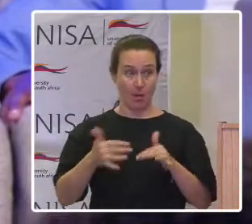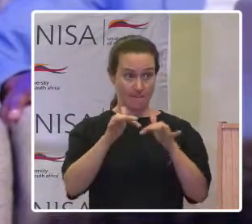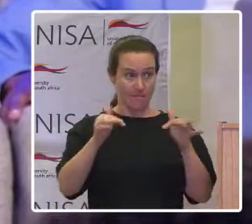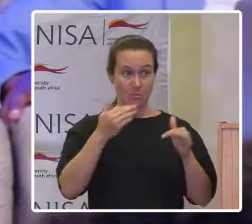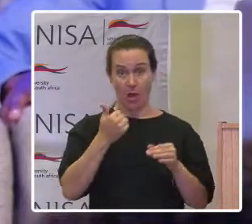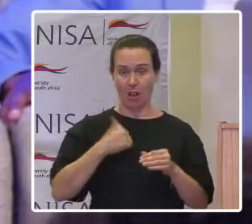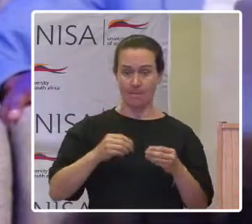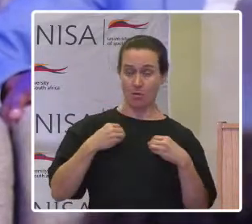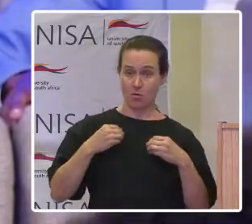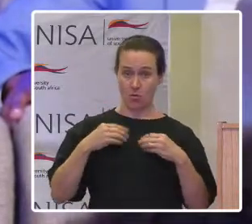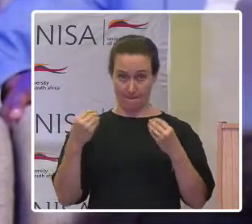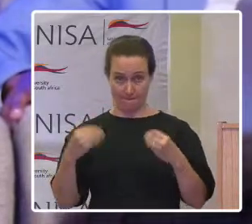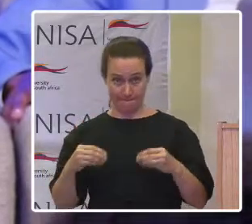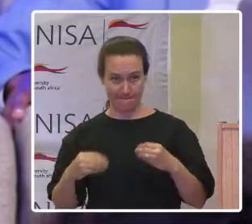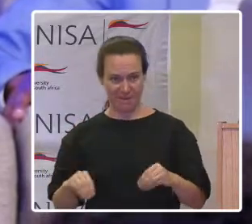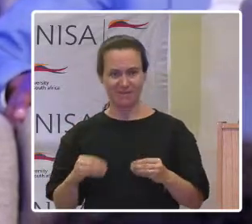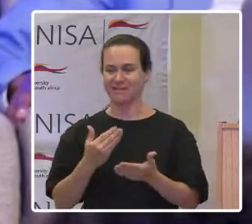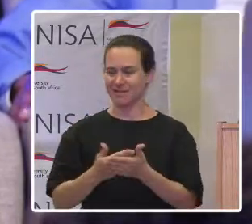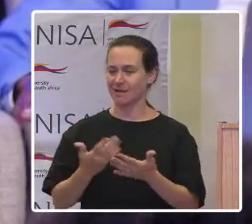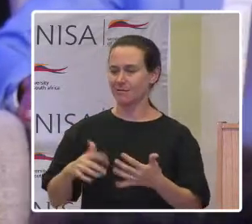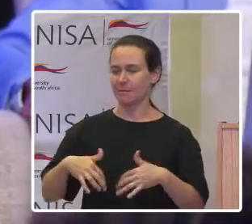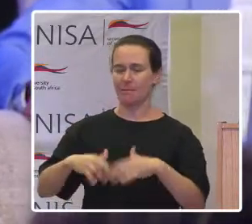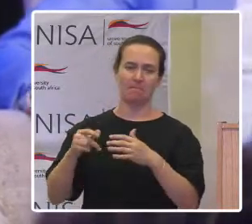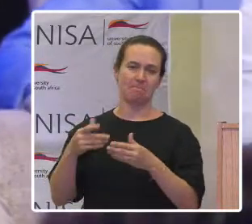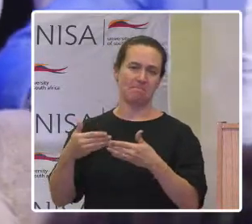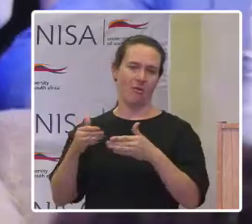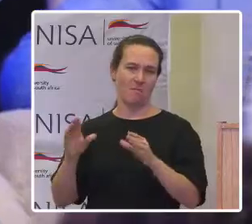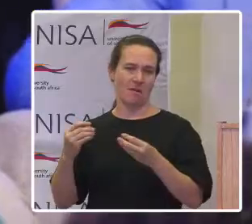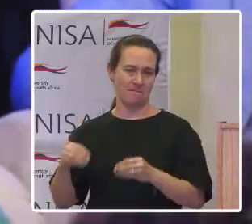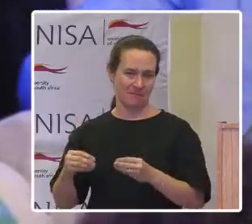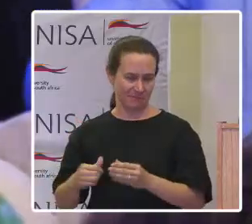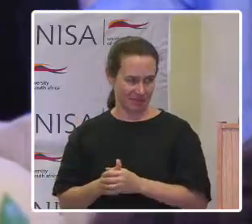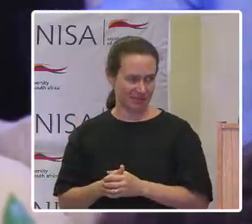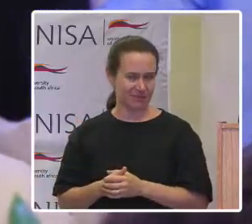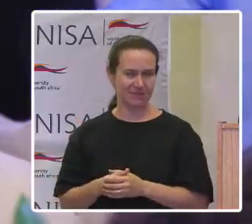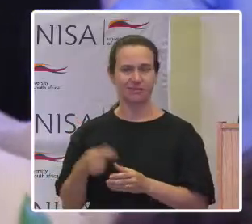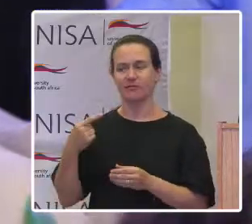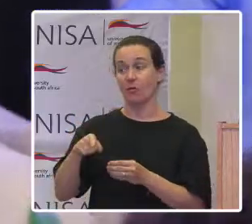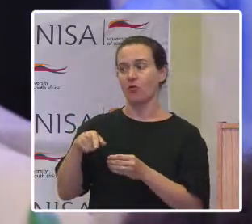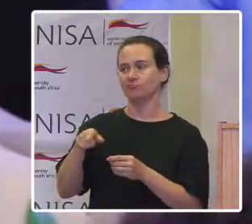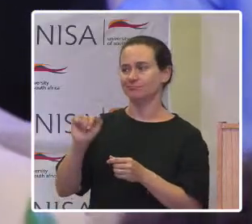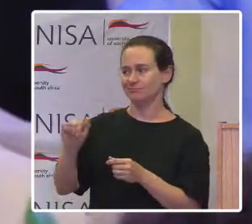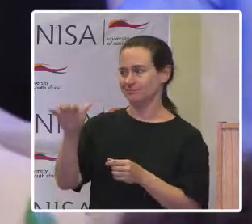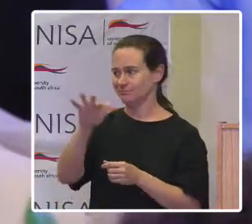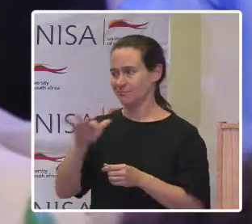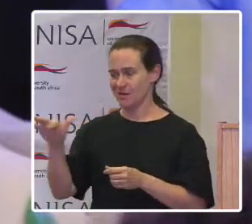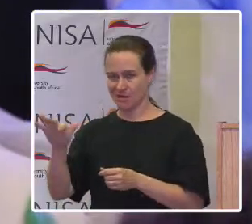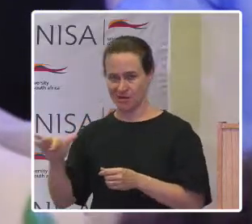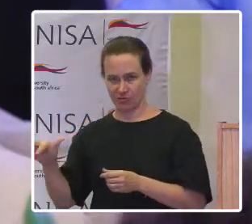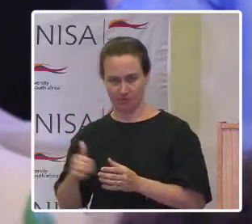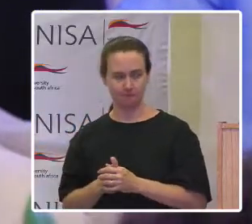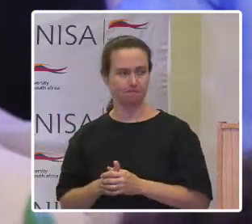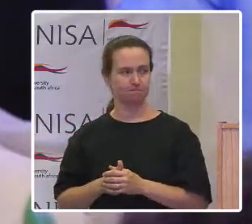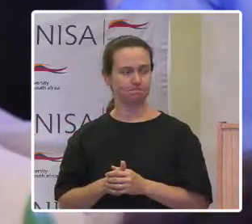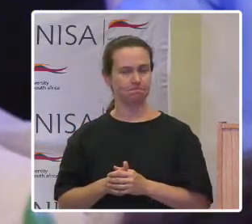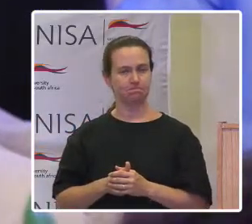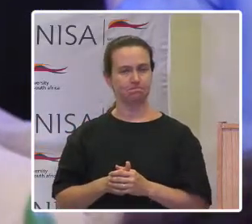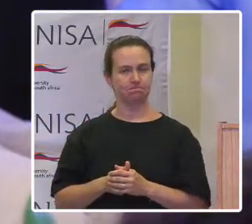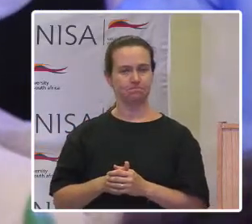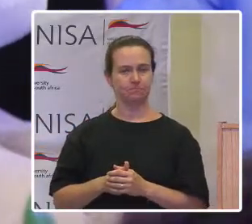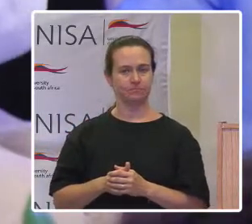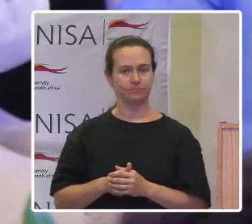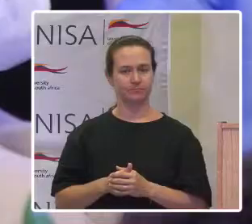entrepreneurial endeavors and ventures into those zones, because it gives